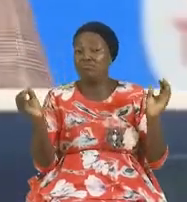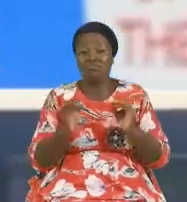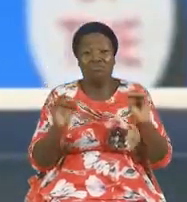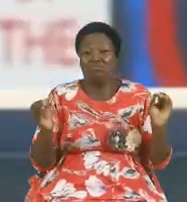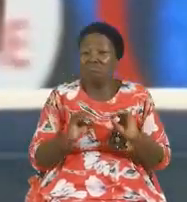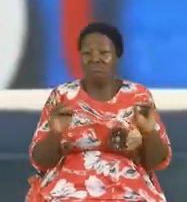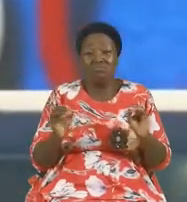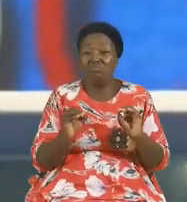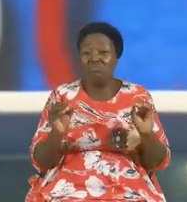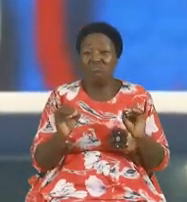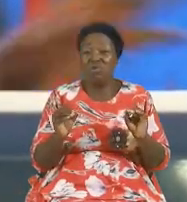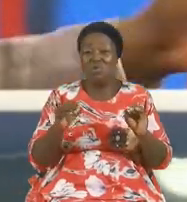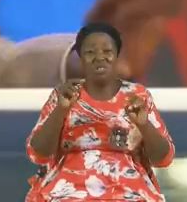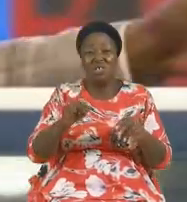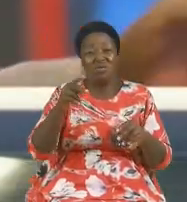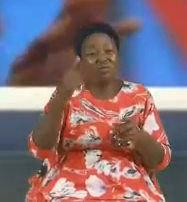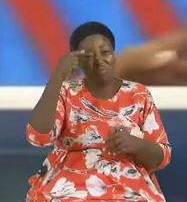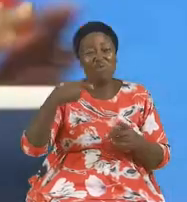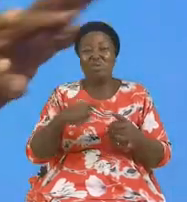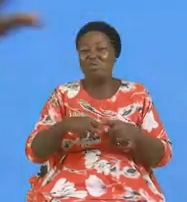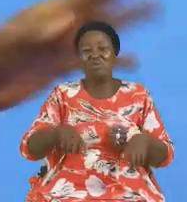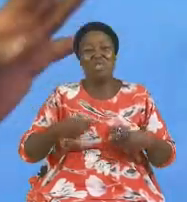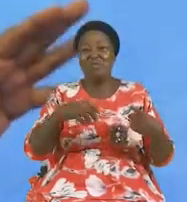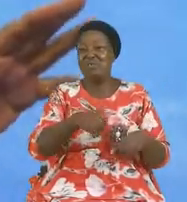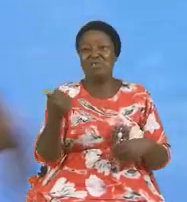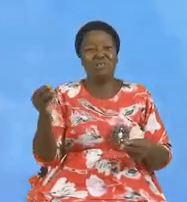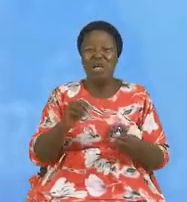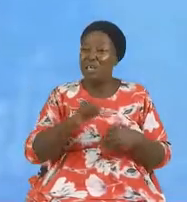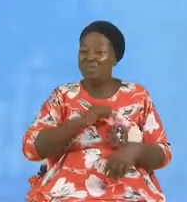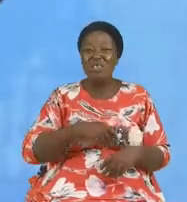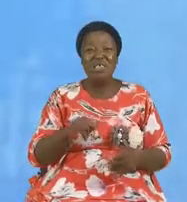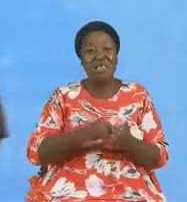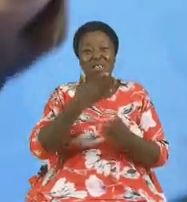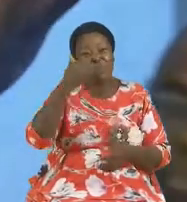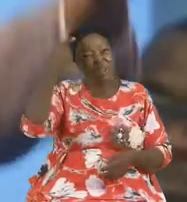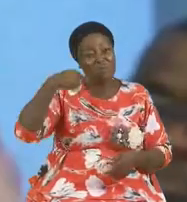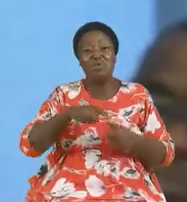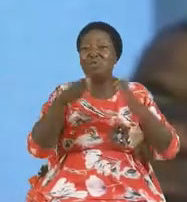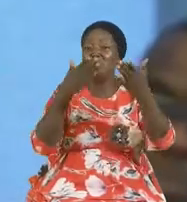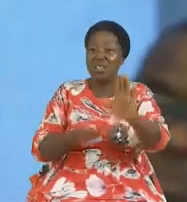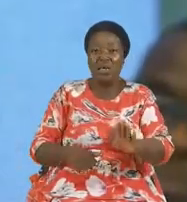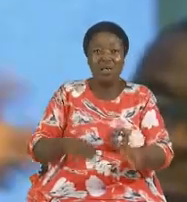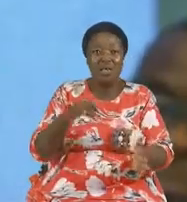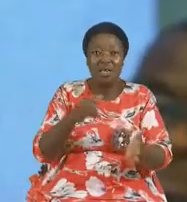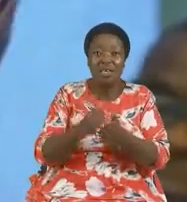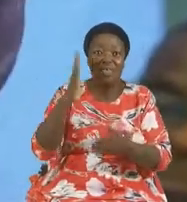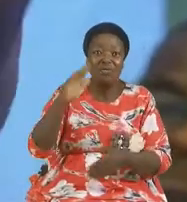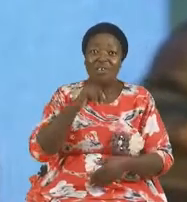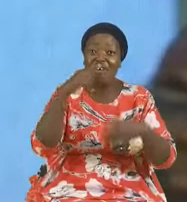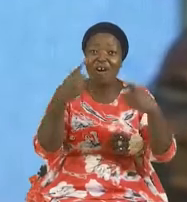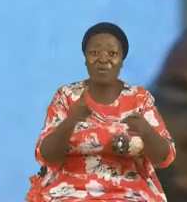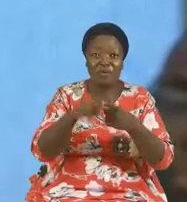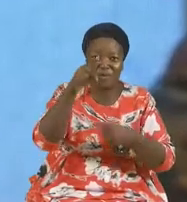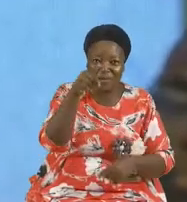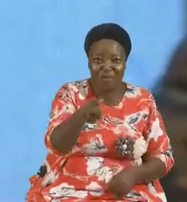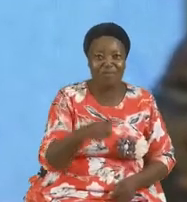despair that he feels there's no chance living anymore, there's no reason to live anymore, I am going to